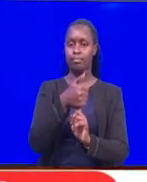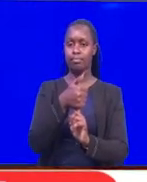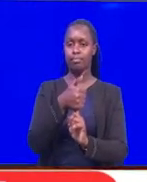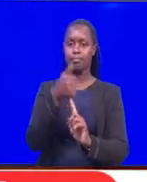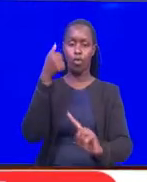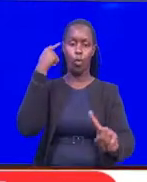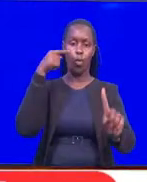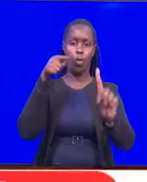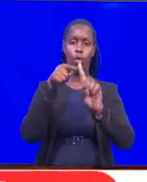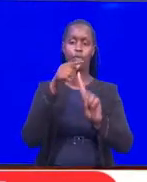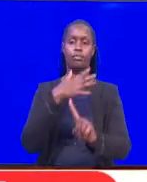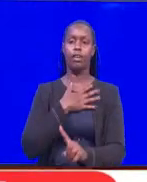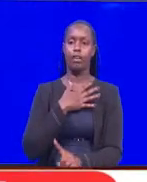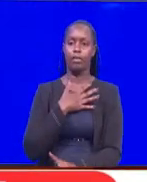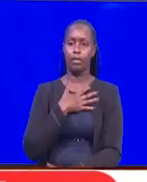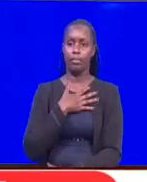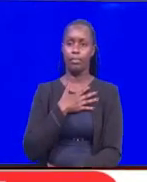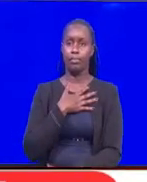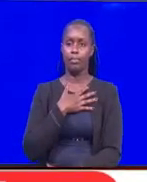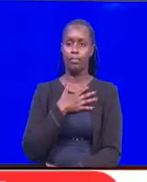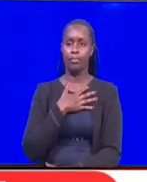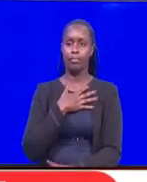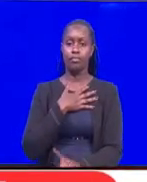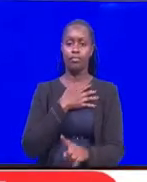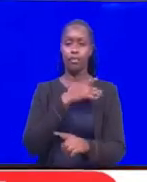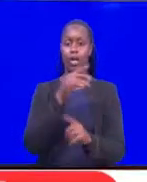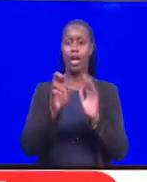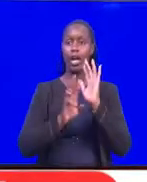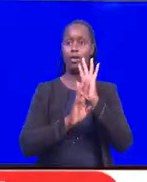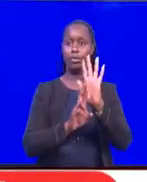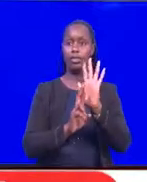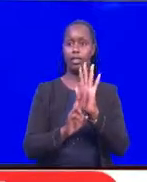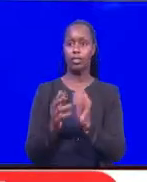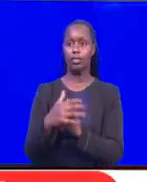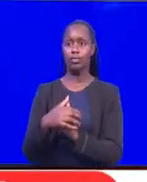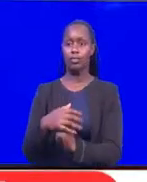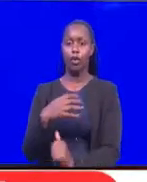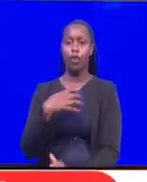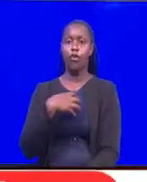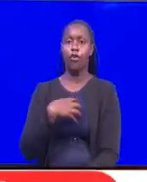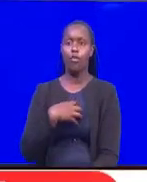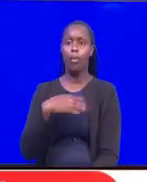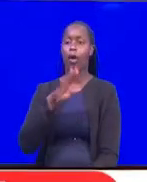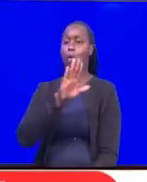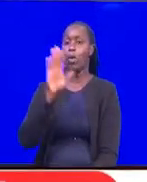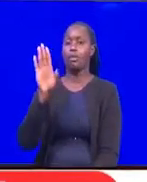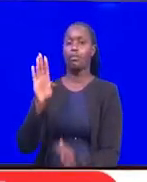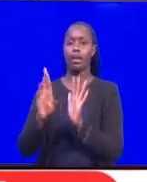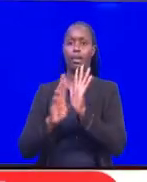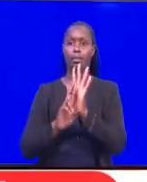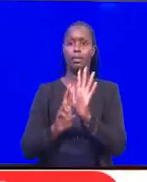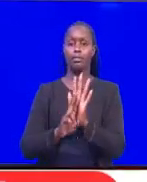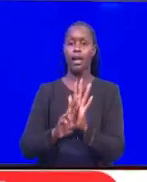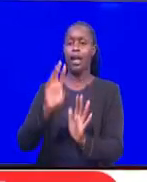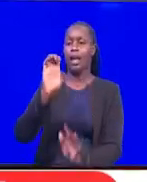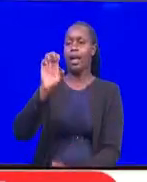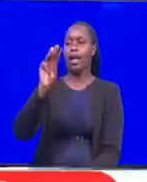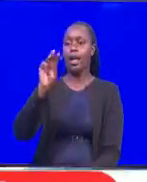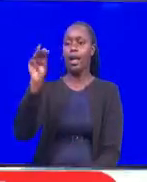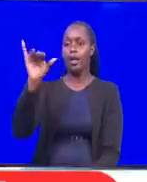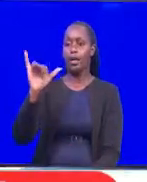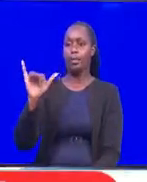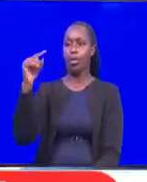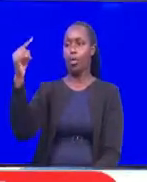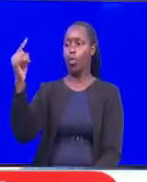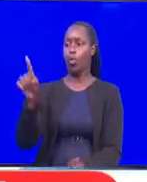our goals in our representation. Former West Woman Representative Lillian Tomitom also appeared before